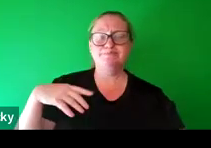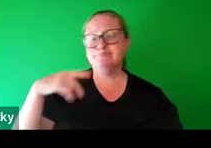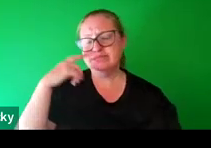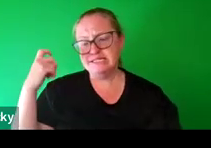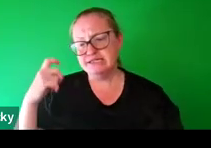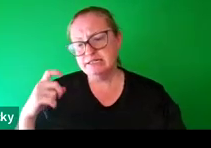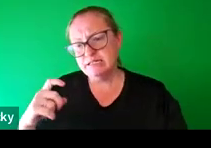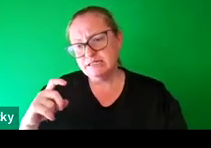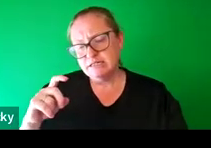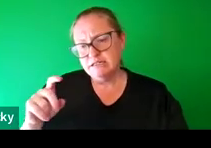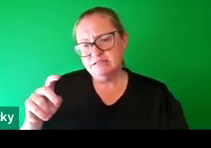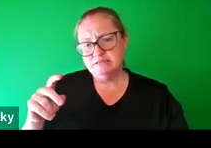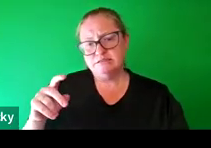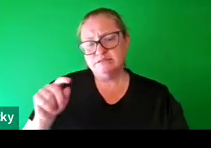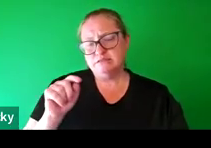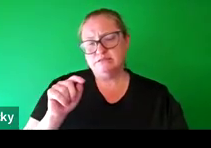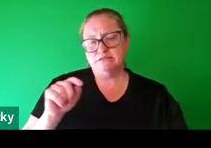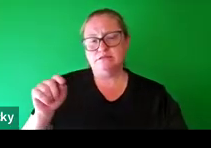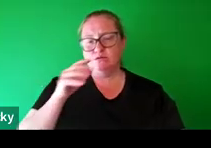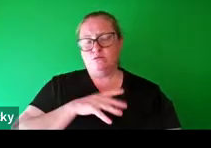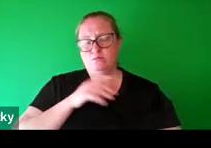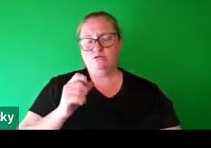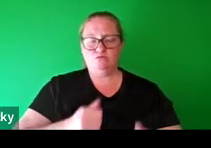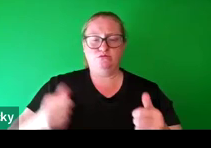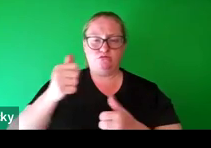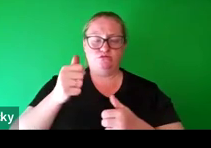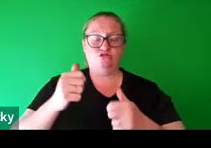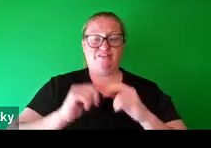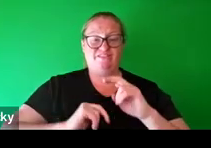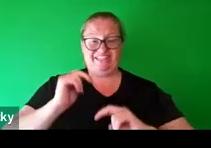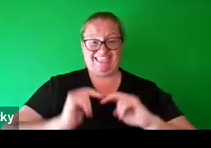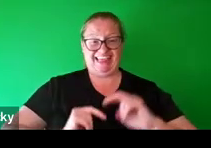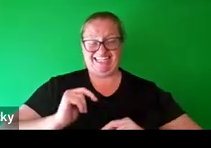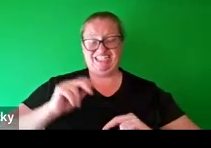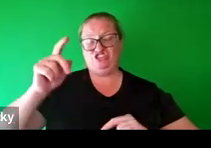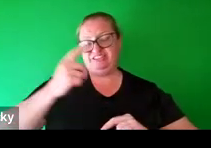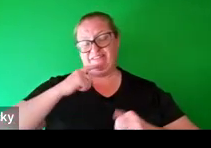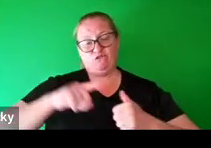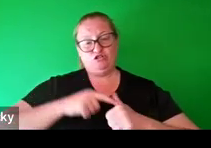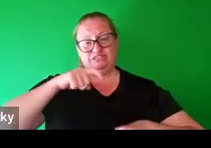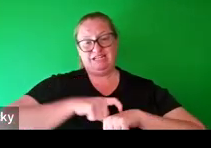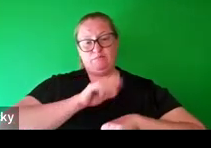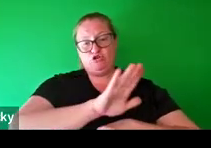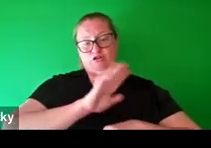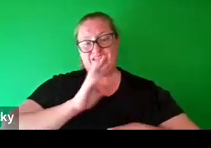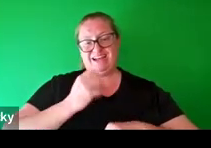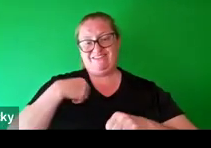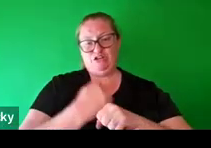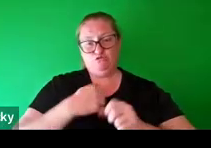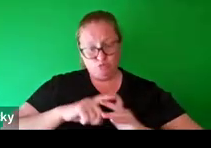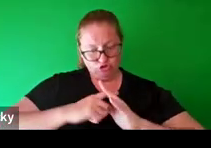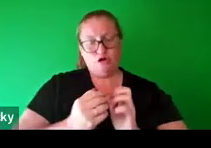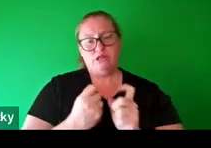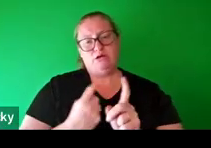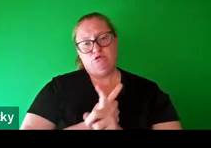who does the is in charge of facilities, said this is the first time in her 5 years here that we've actually started with the appropriate level of